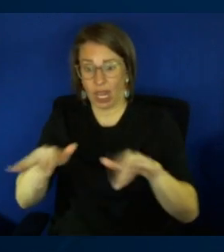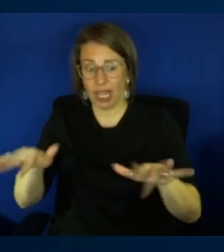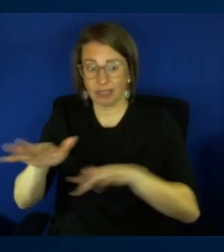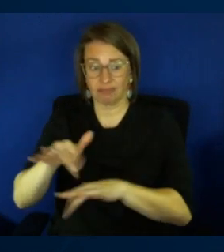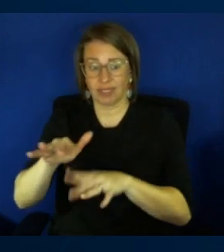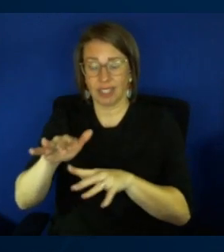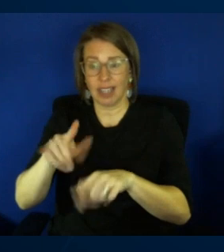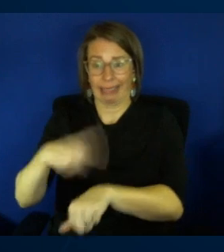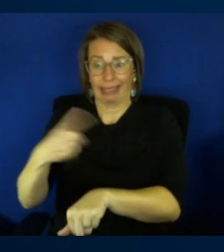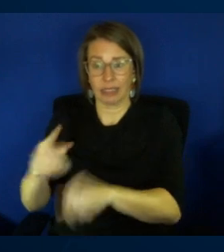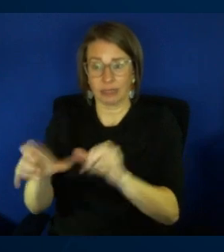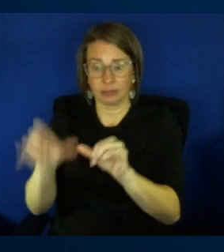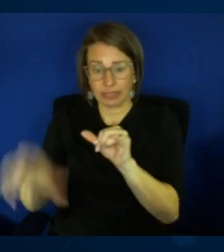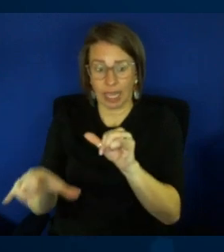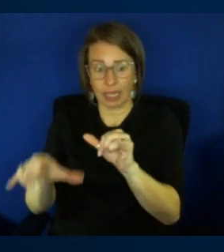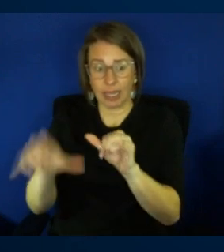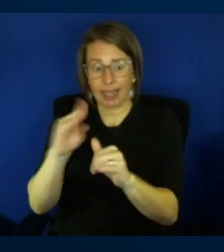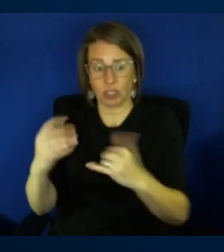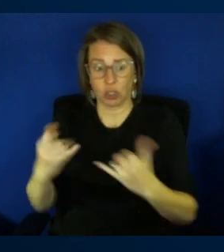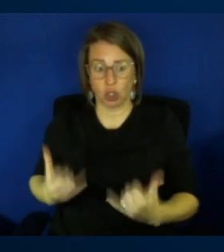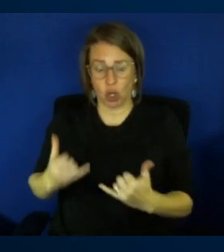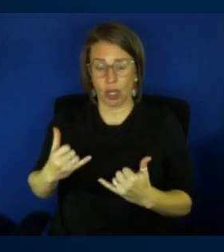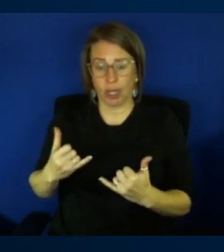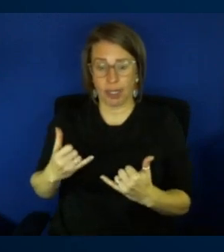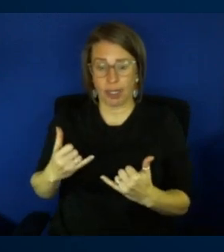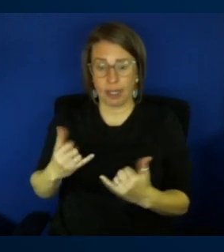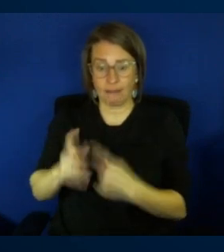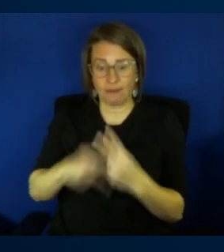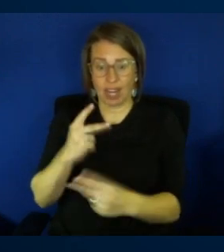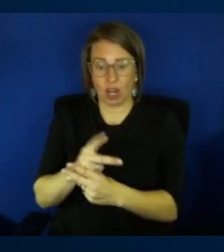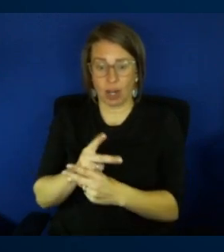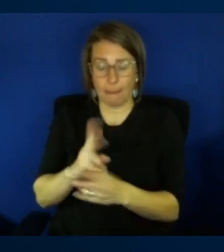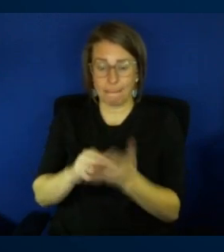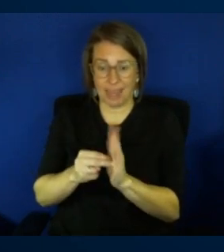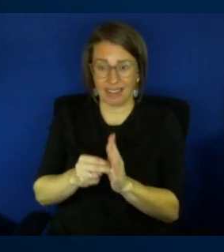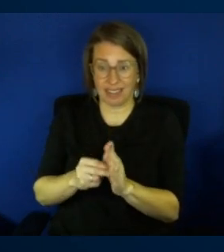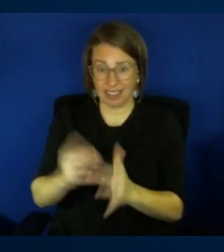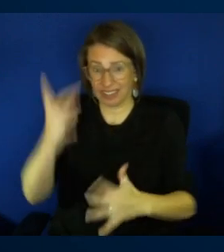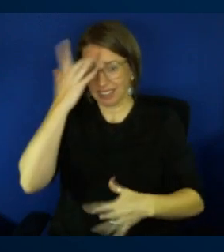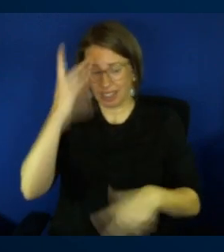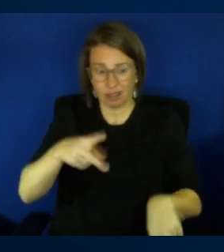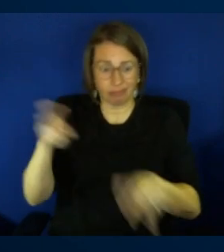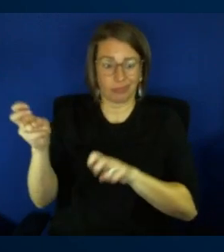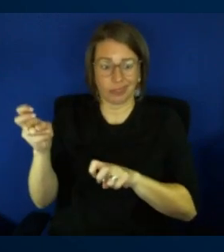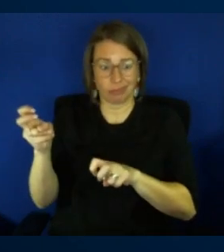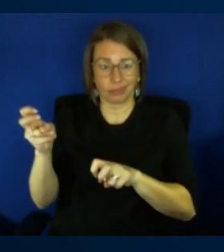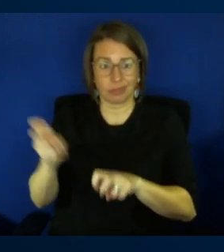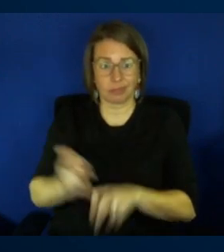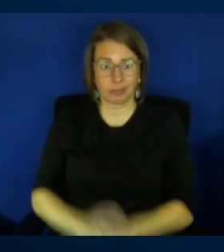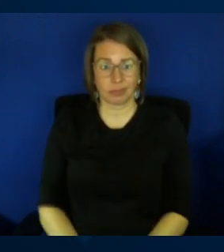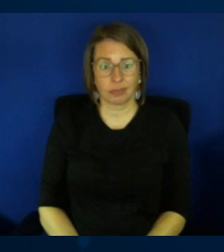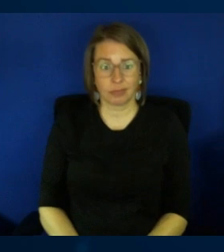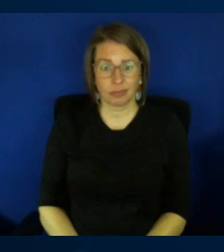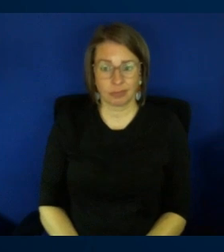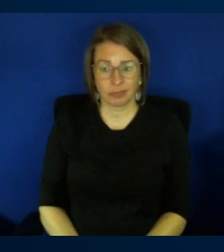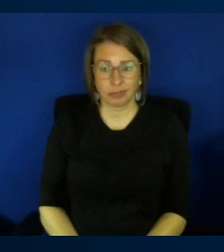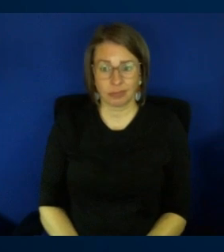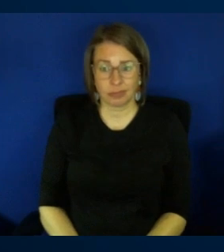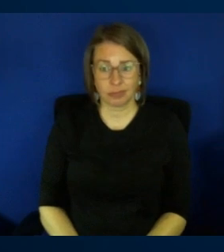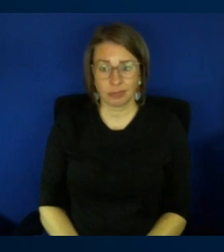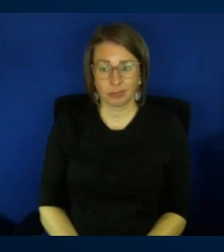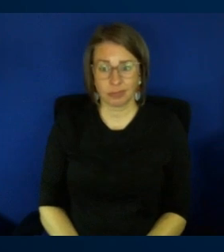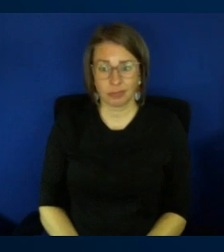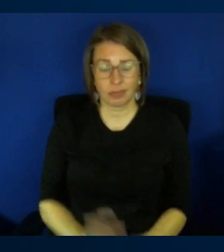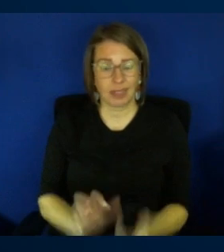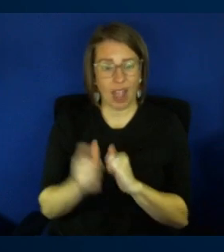stay, and do the current variants make them as sick? So are people getting as sick, and what's the length of stay like, and how are the patients just doing, Hawkeye,